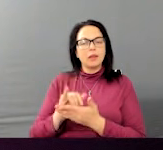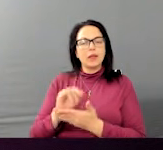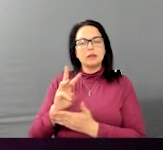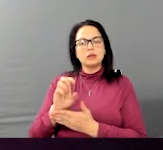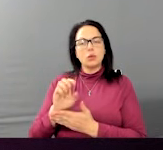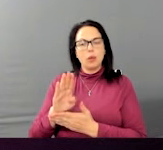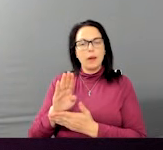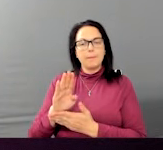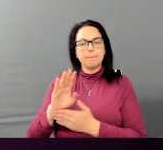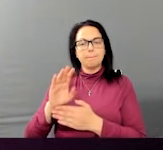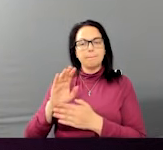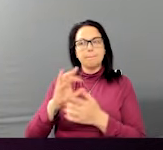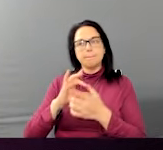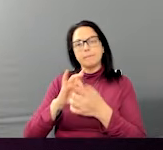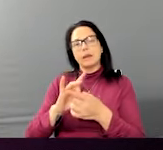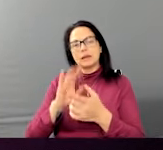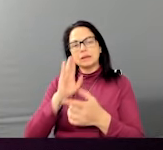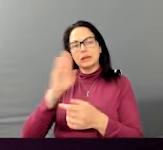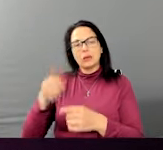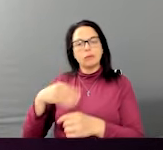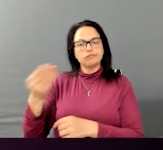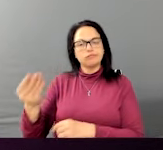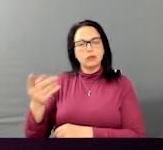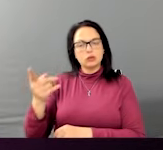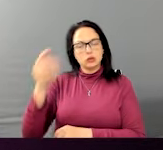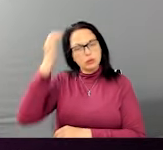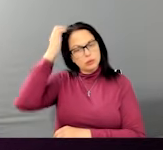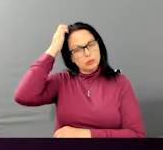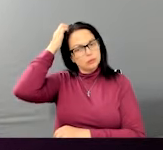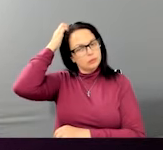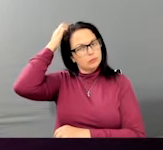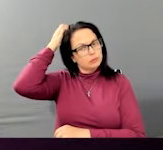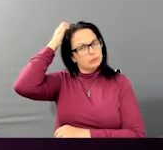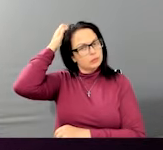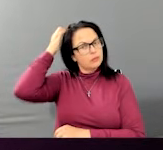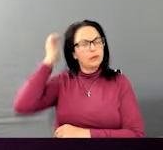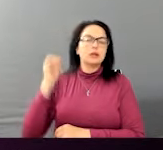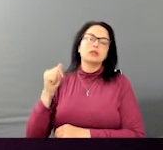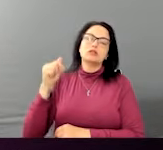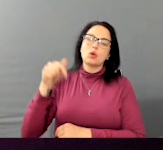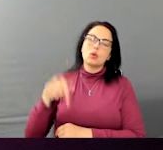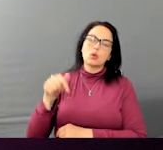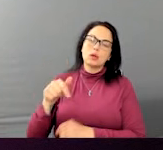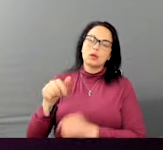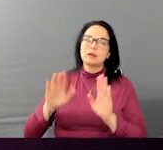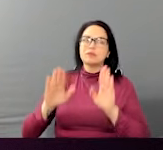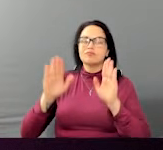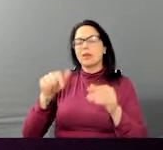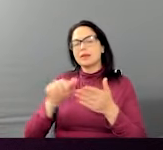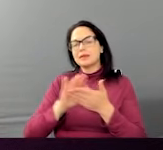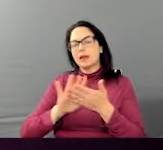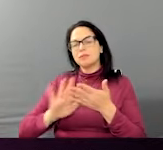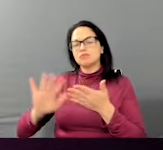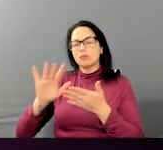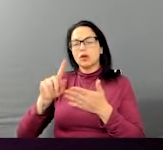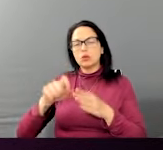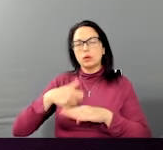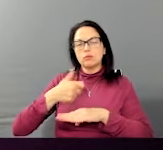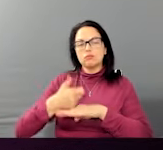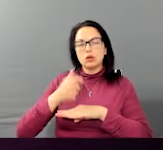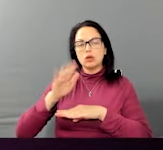platform and just hand that off to you. This comes with a lot of really great benefits. One of them is abstraction, like you can build your own abstractions around